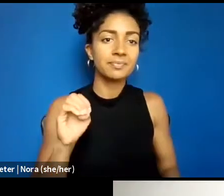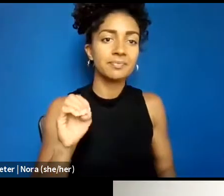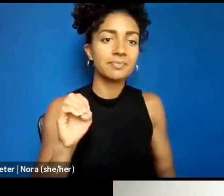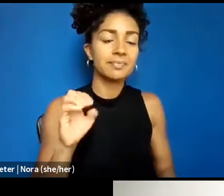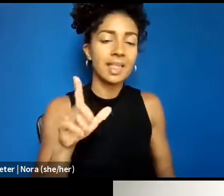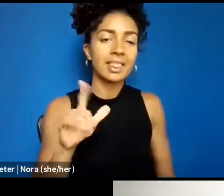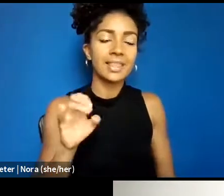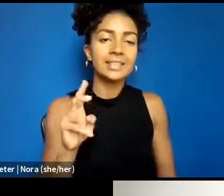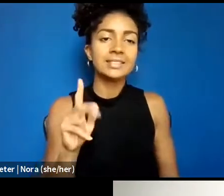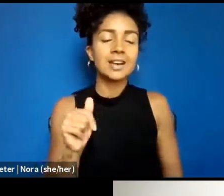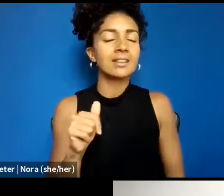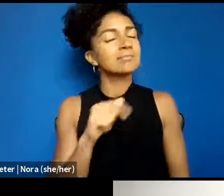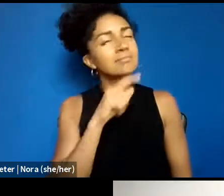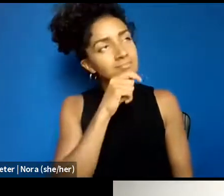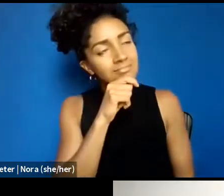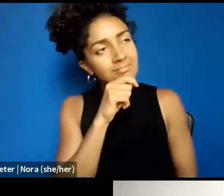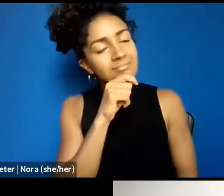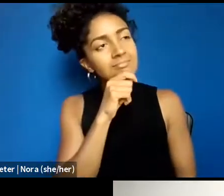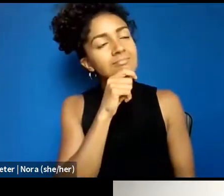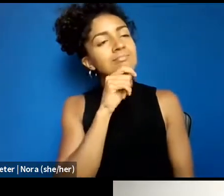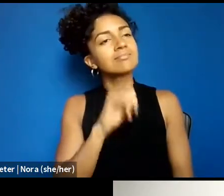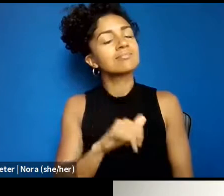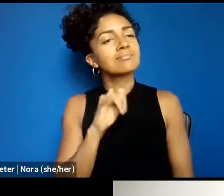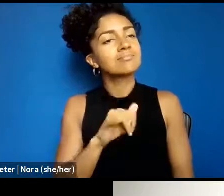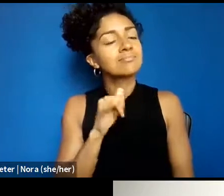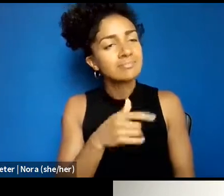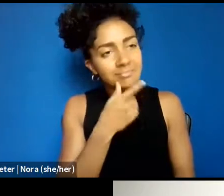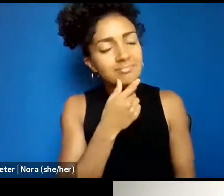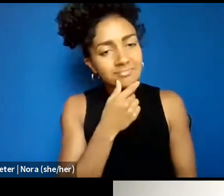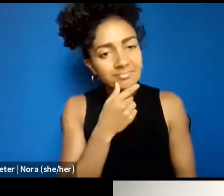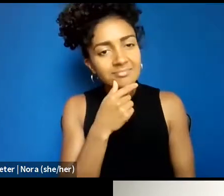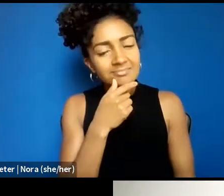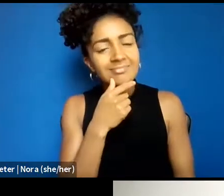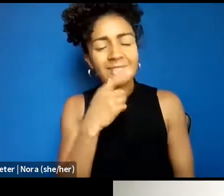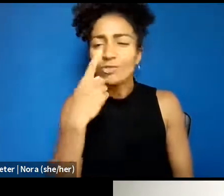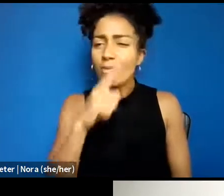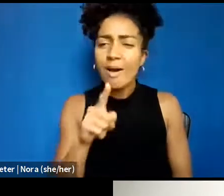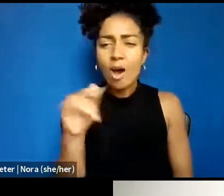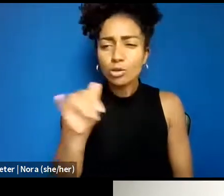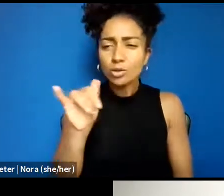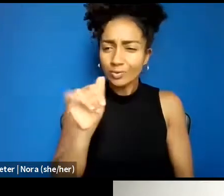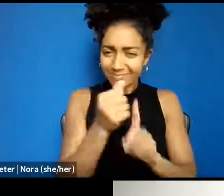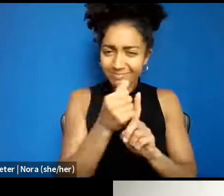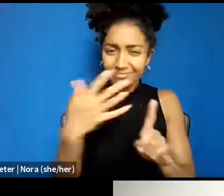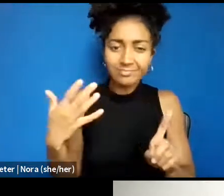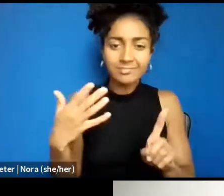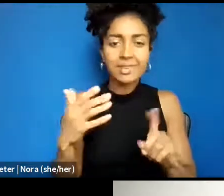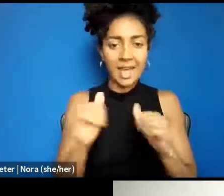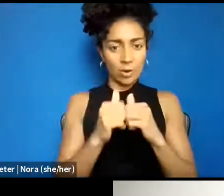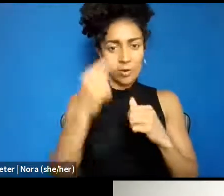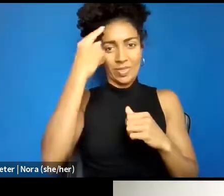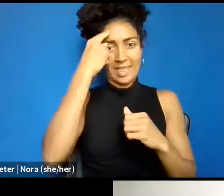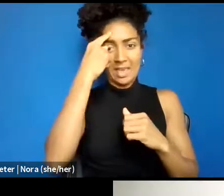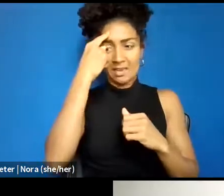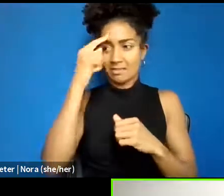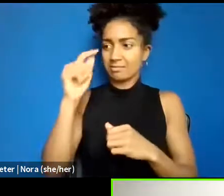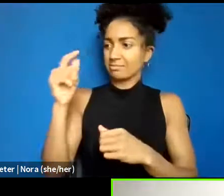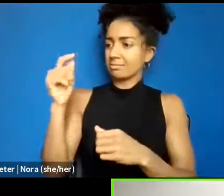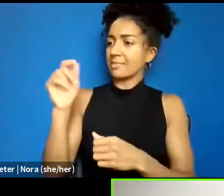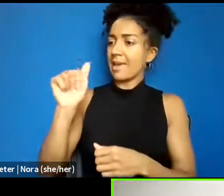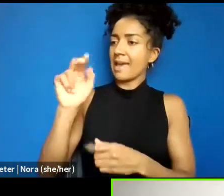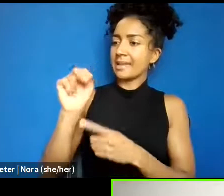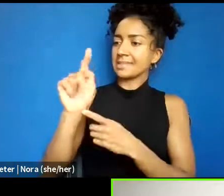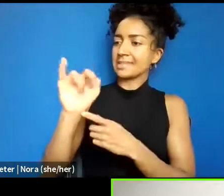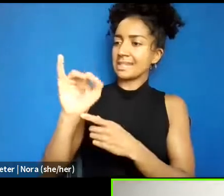Got it. Yeah. Can you also talk about just how you think about it in your own life? I love